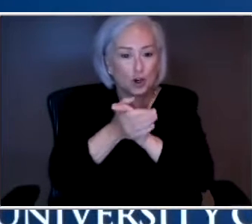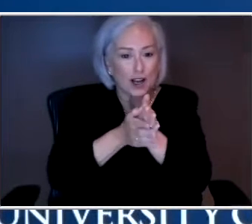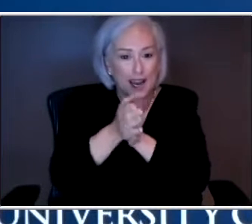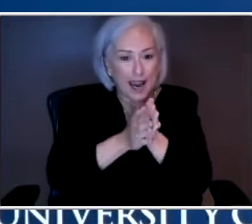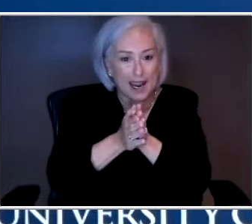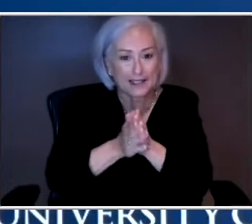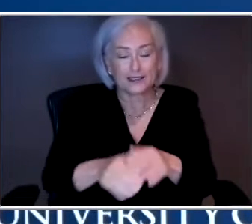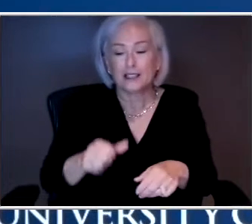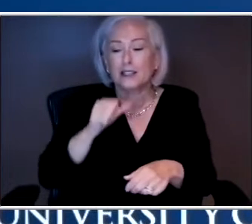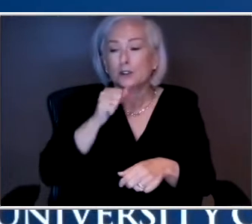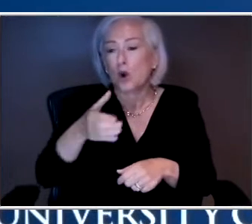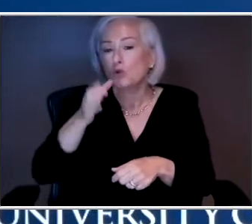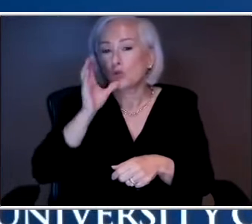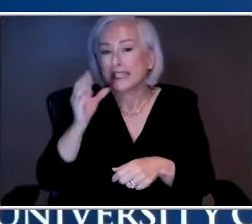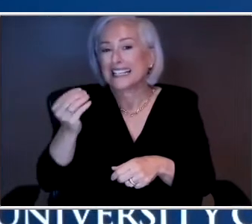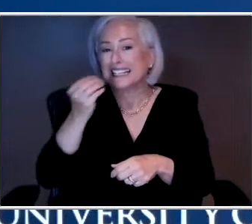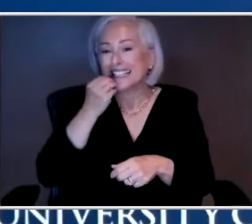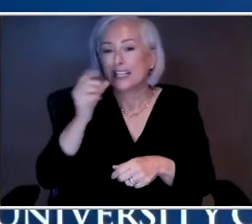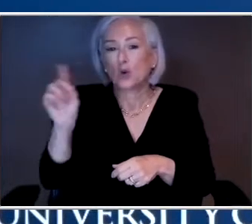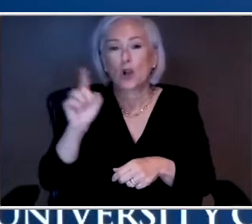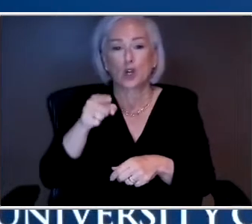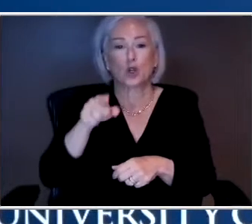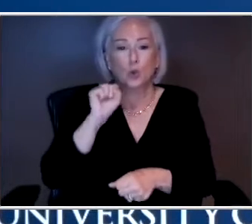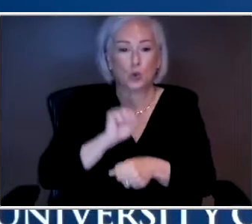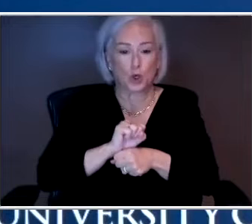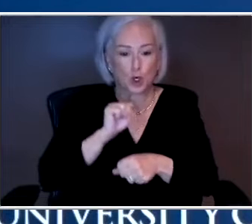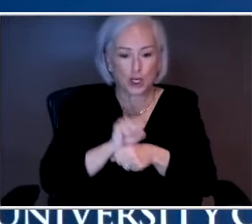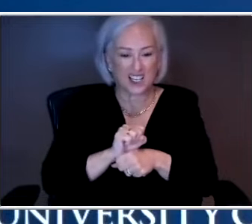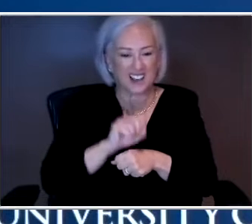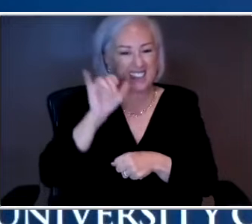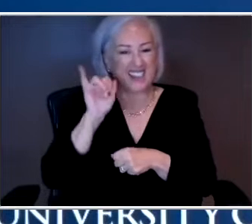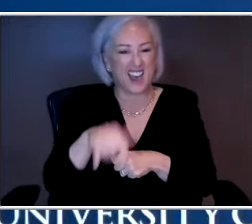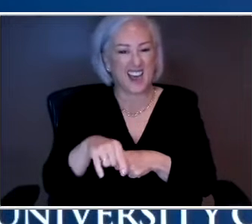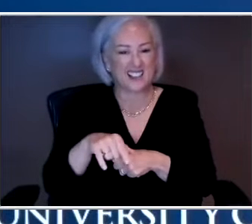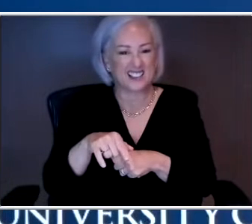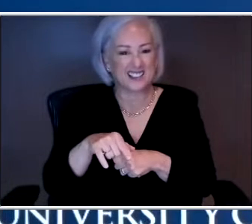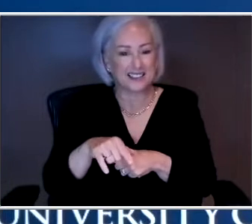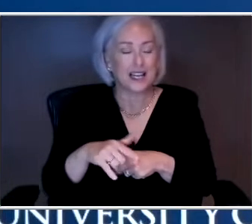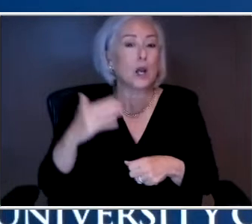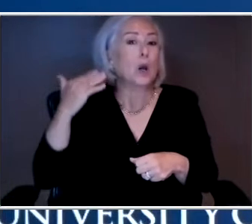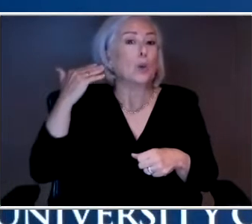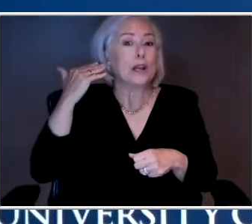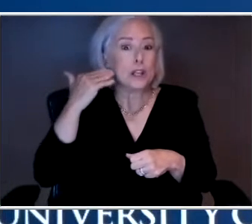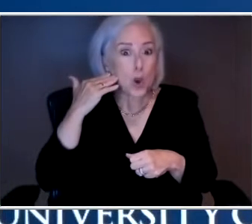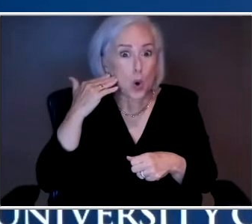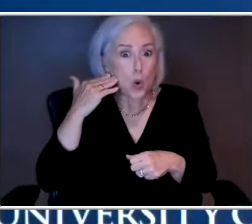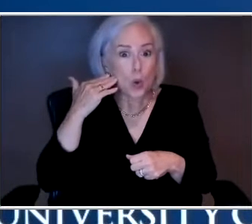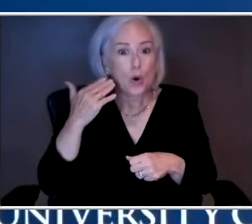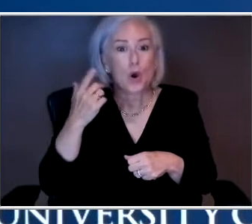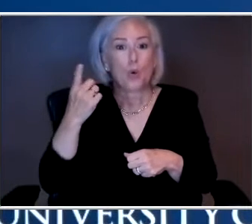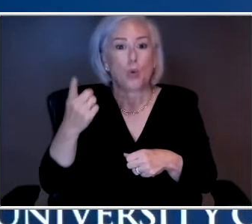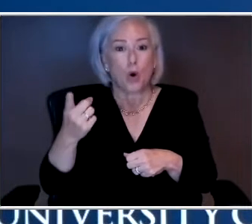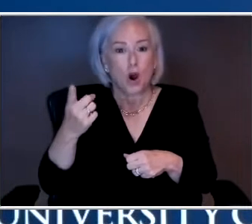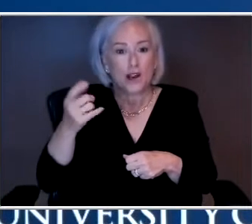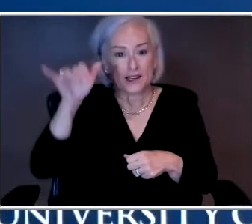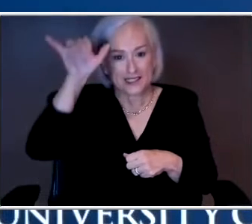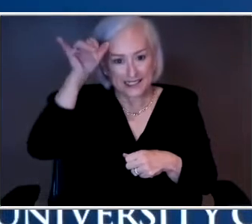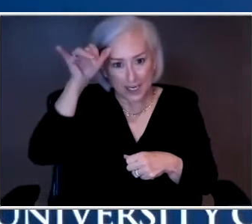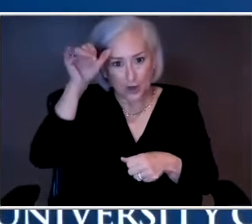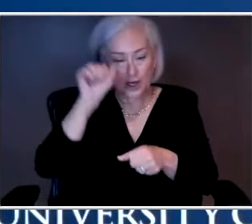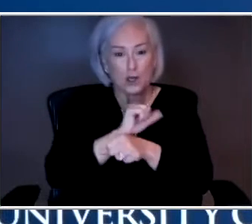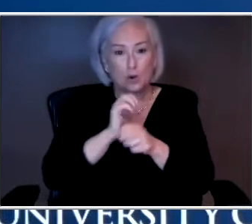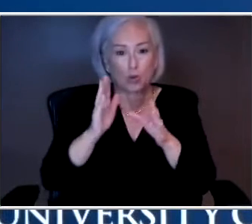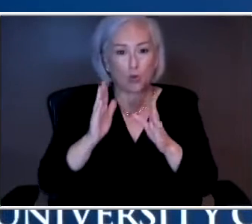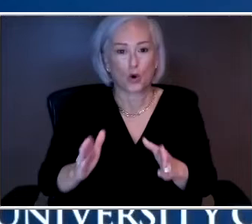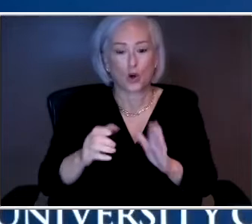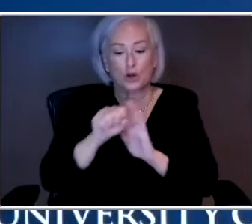you're working, things of that nature, because we know that there has been one dairy herd worker in Texas who